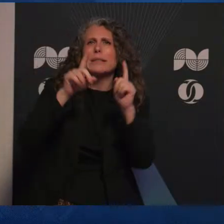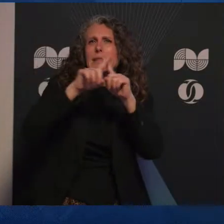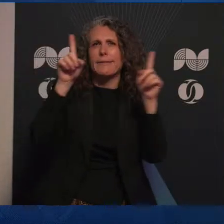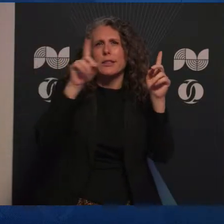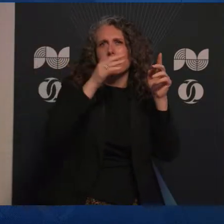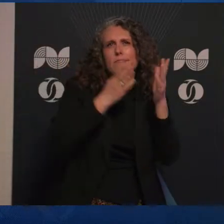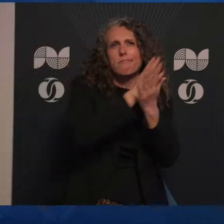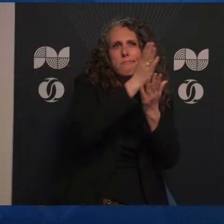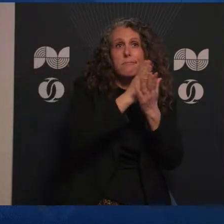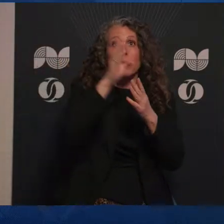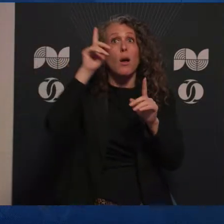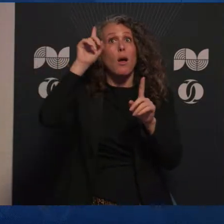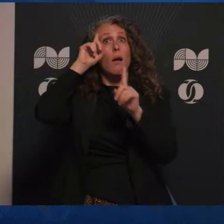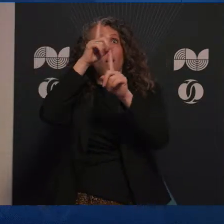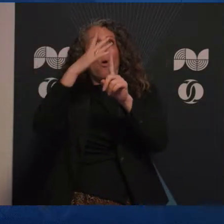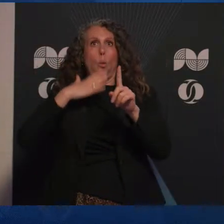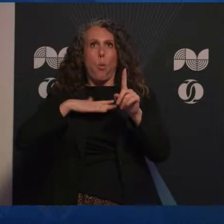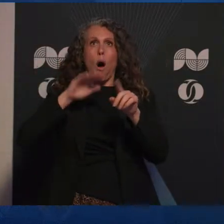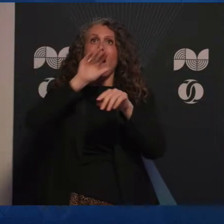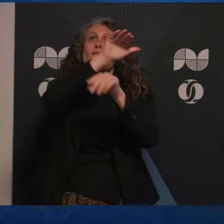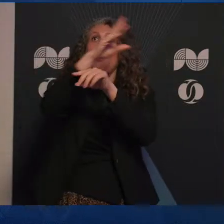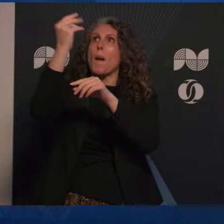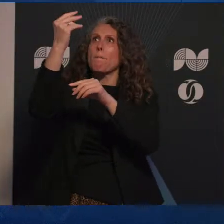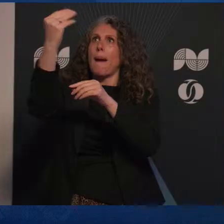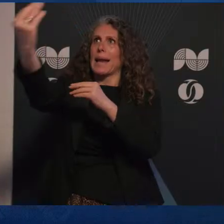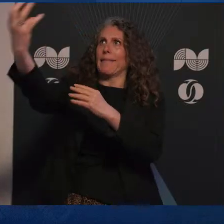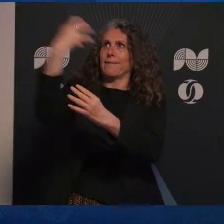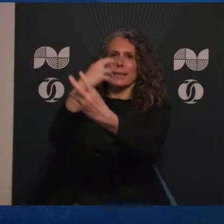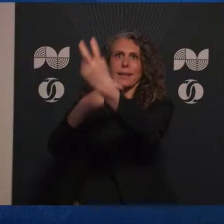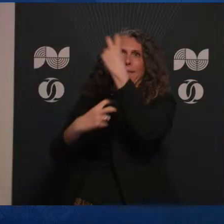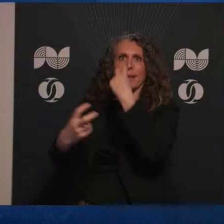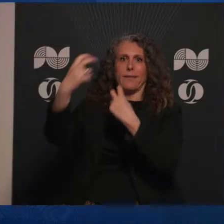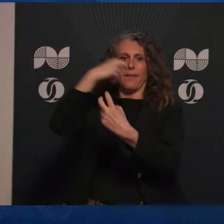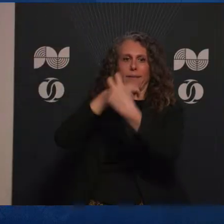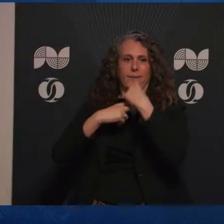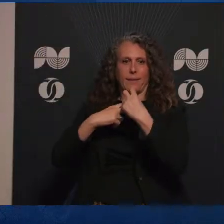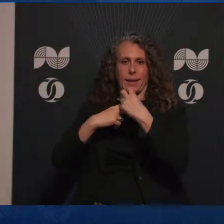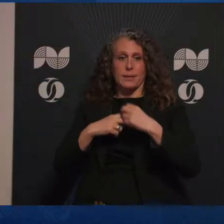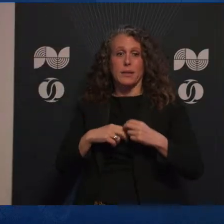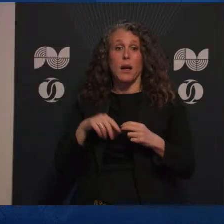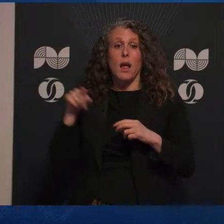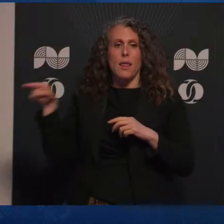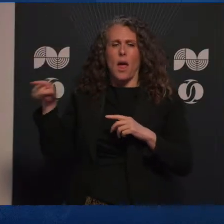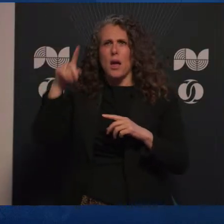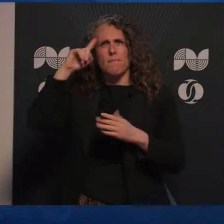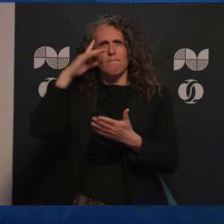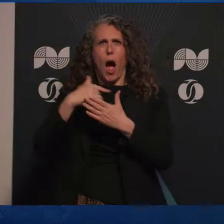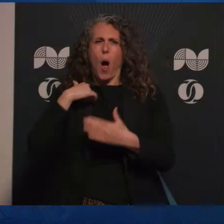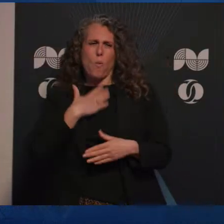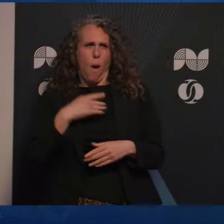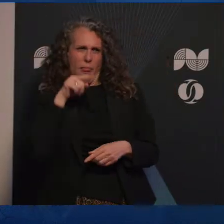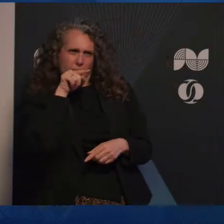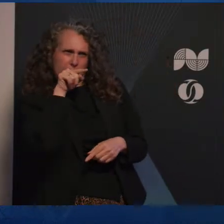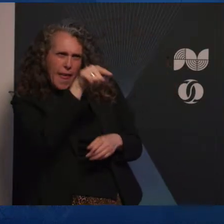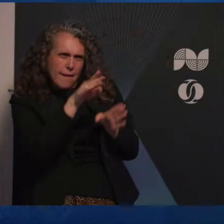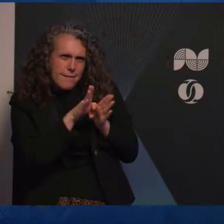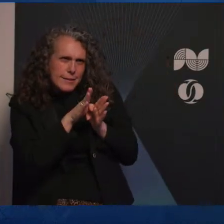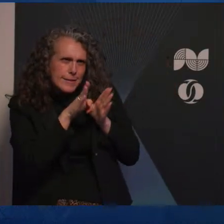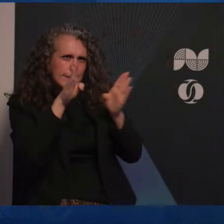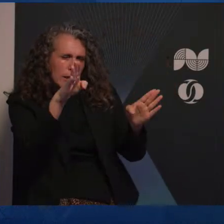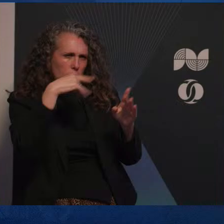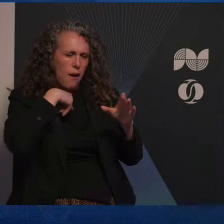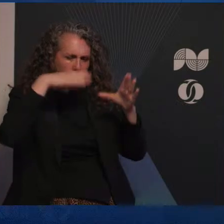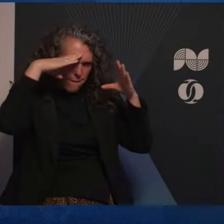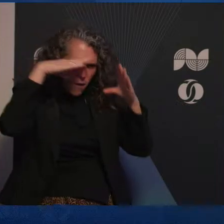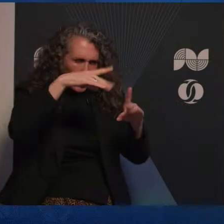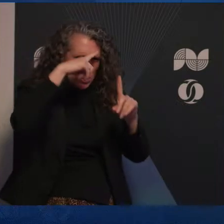foreign investment. And as you can see on this graph, once a sector is targeted, it often